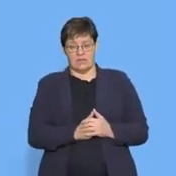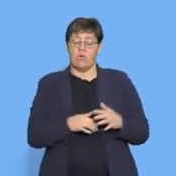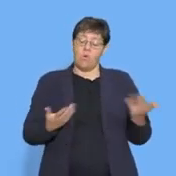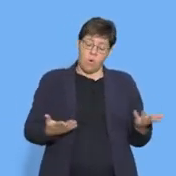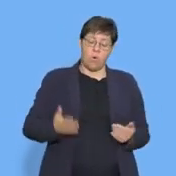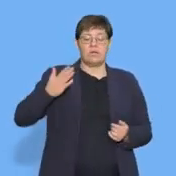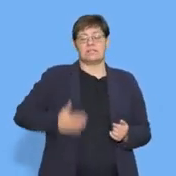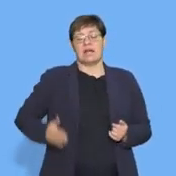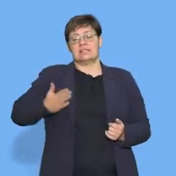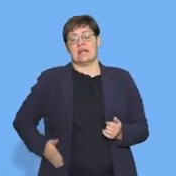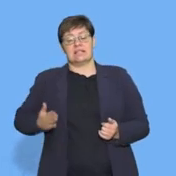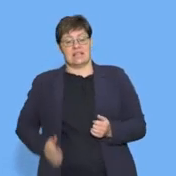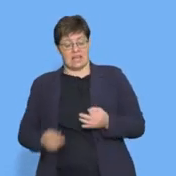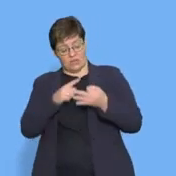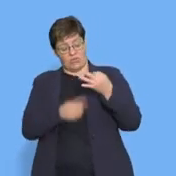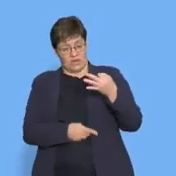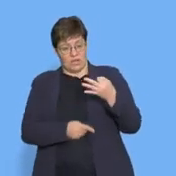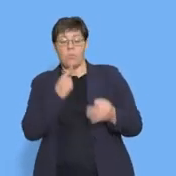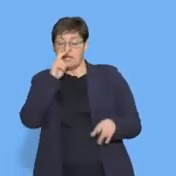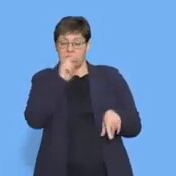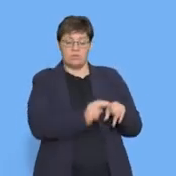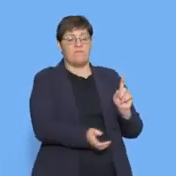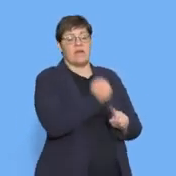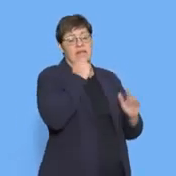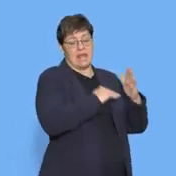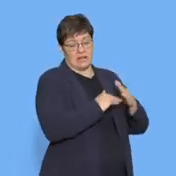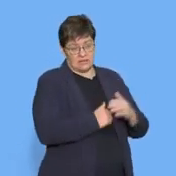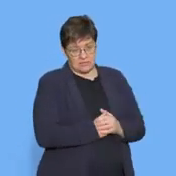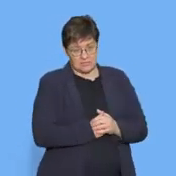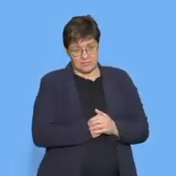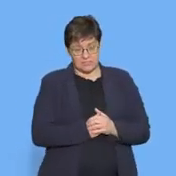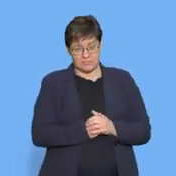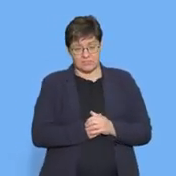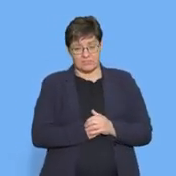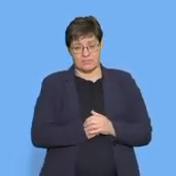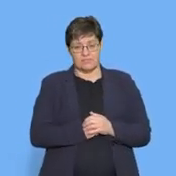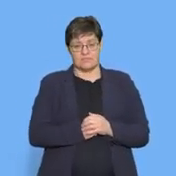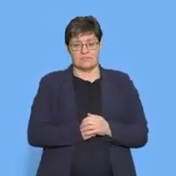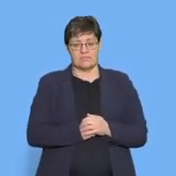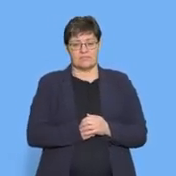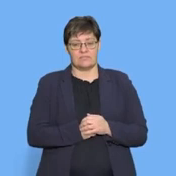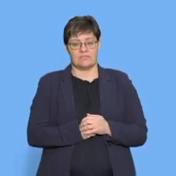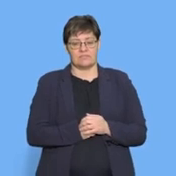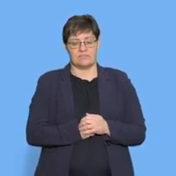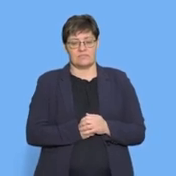side, or when we have three sides and we want to find an angle. Remember here we're kind of looking for a V pattern.